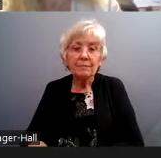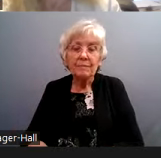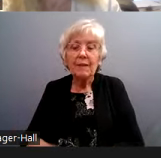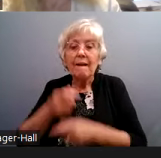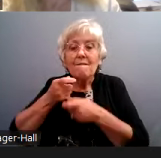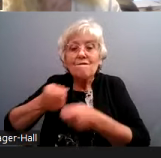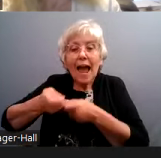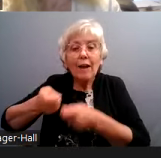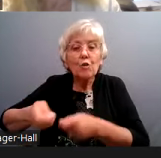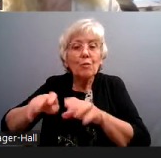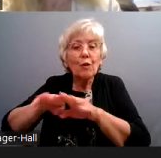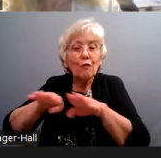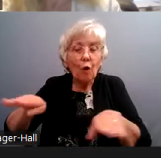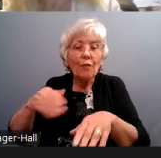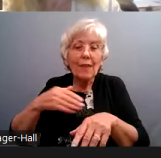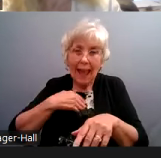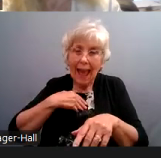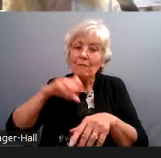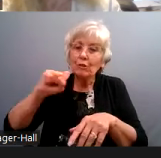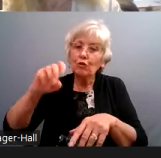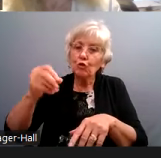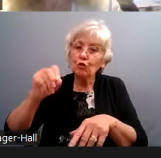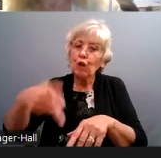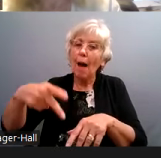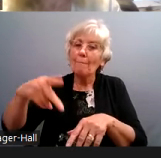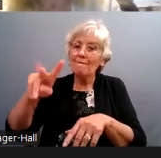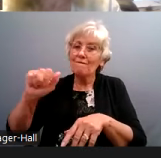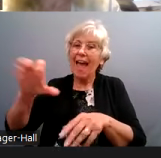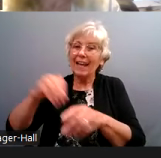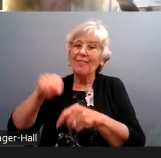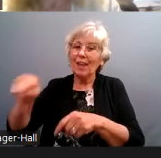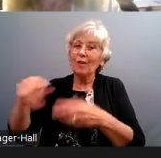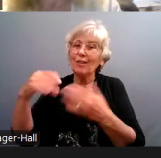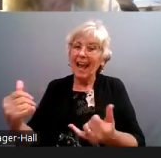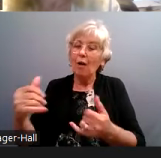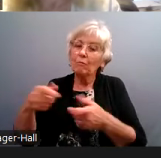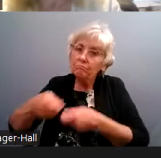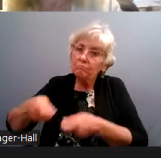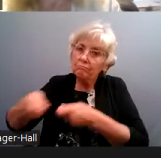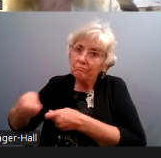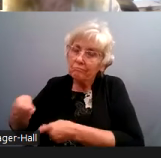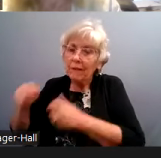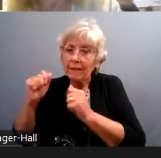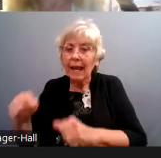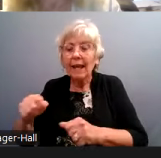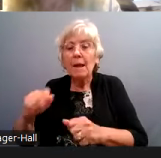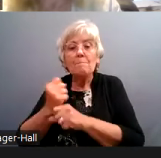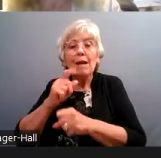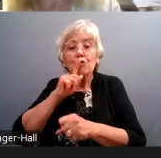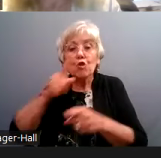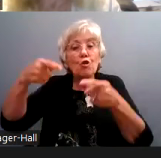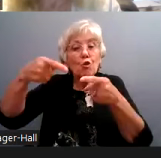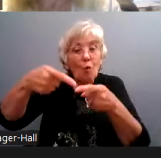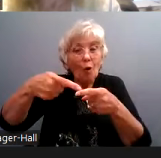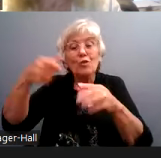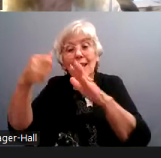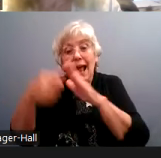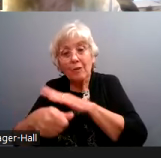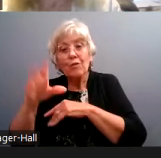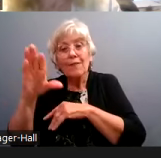Vacuum the floor. There's a shop vac in there now. You can vacuum the floors, all the hairs. Make sure we get the corners and underneath the cages as